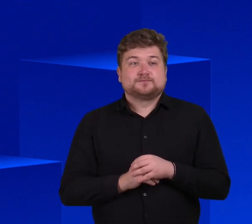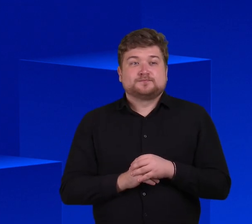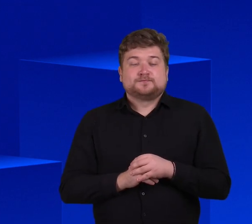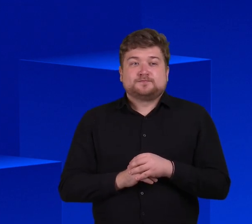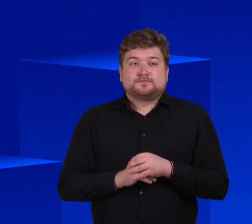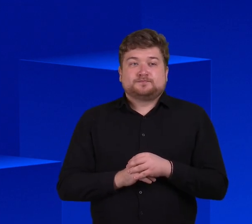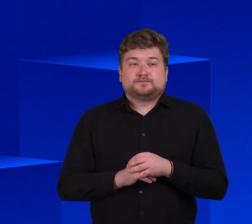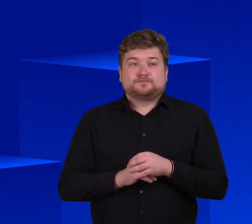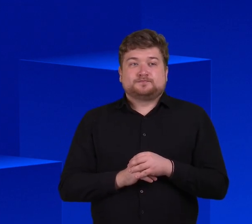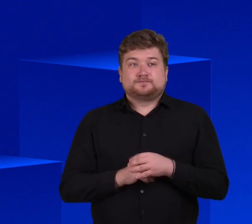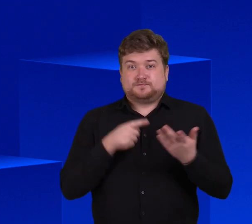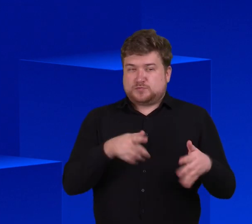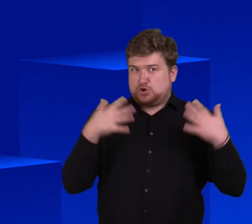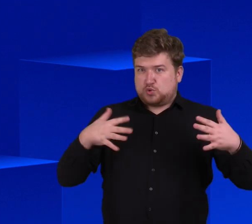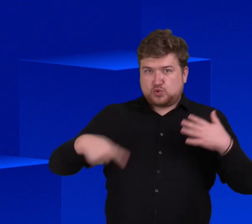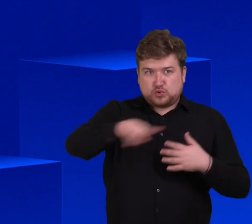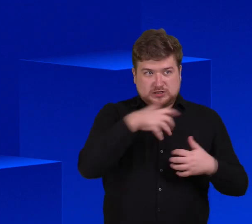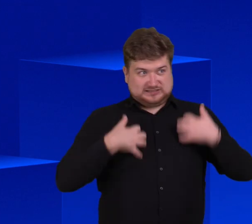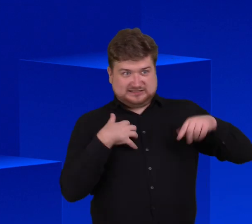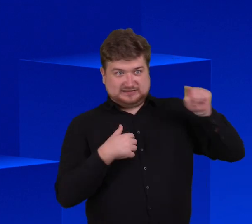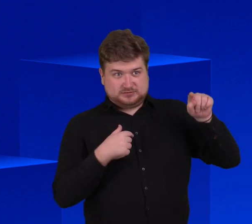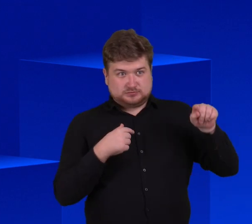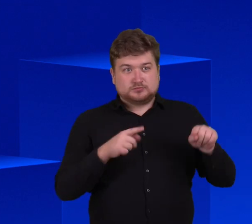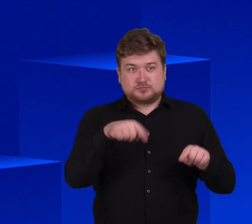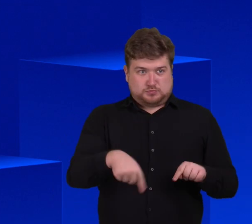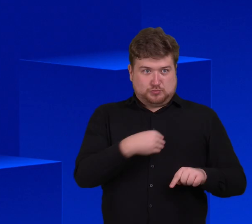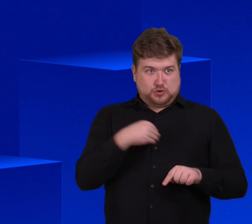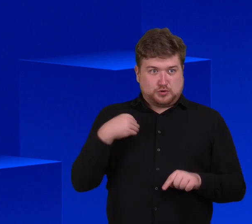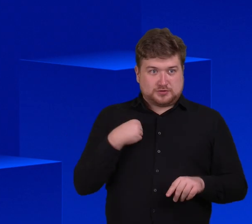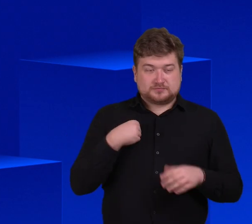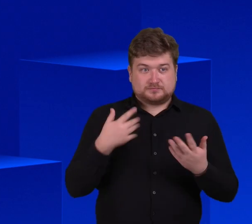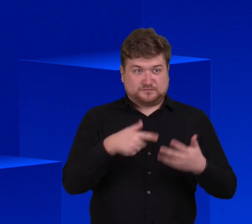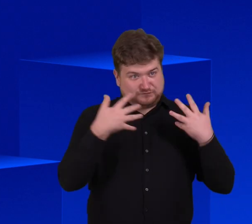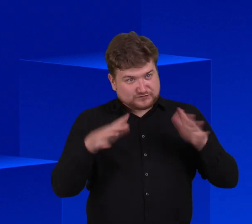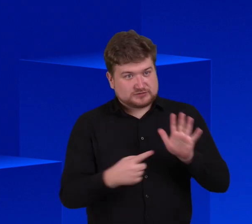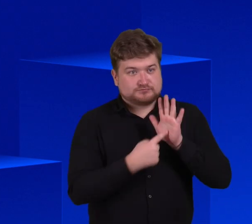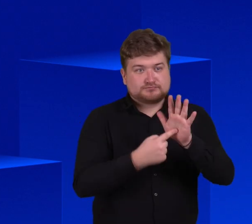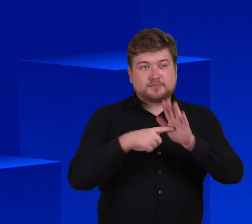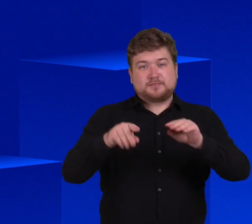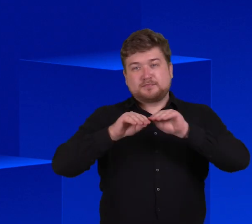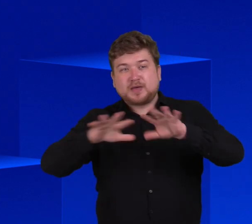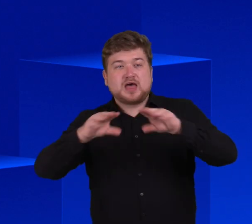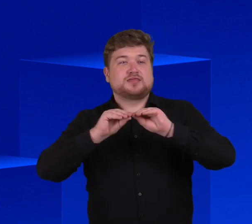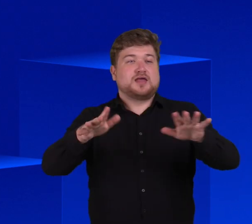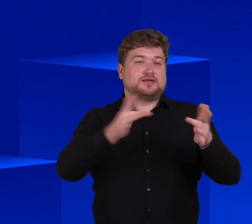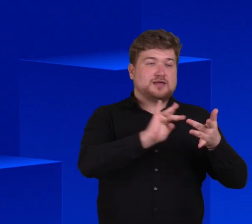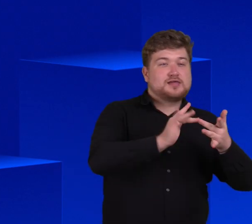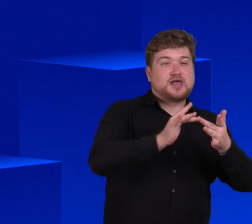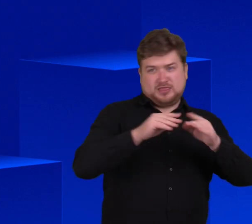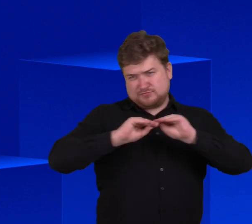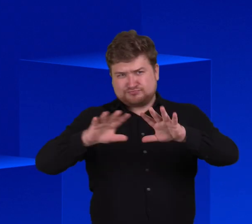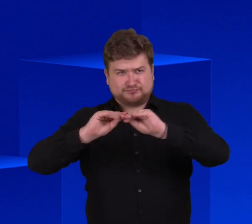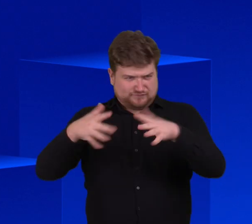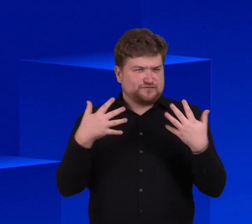housing, notably in Poland, with how high the rental and the sale prices